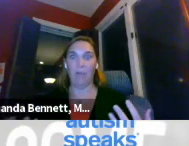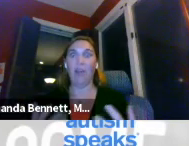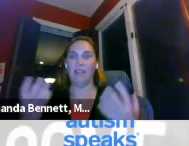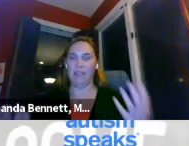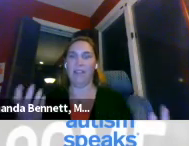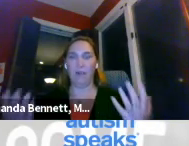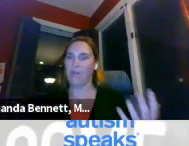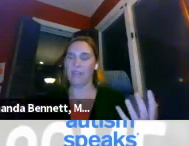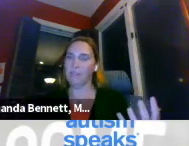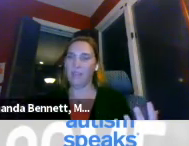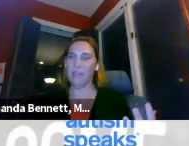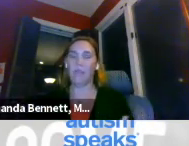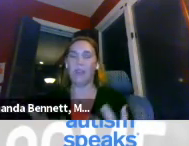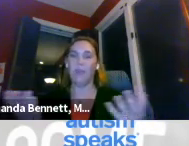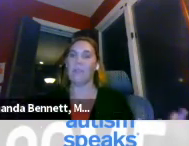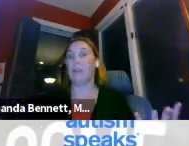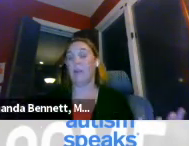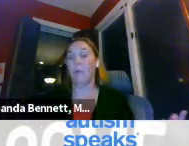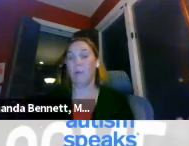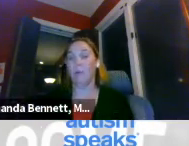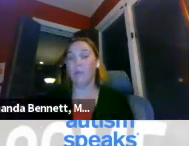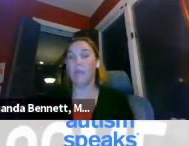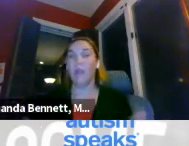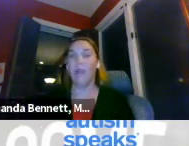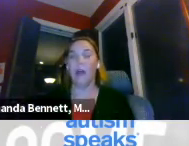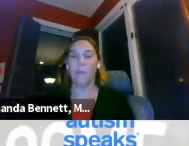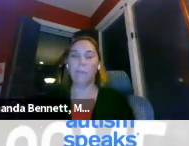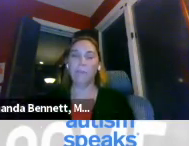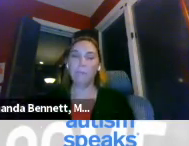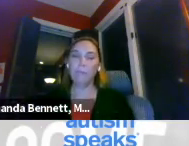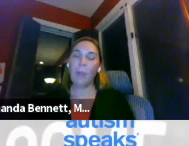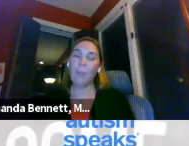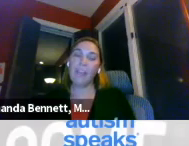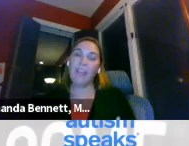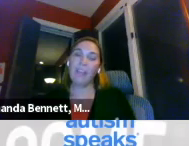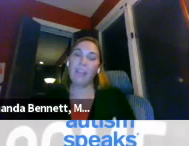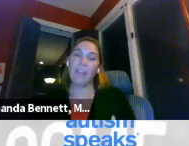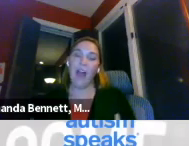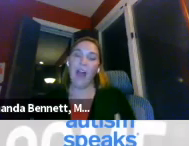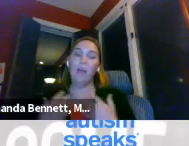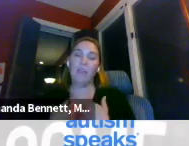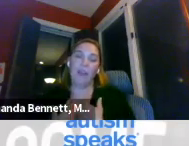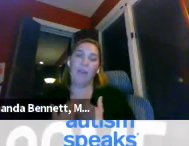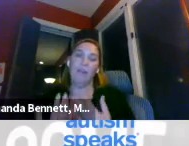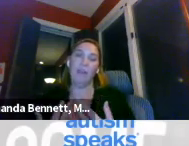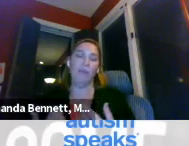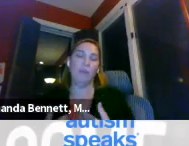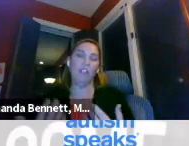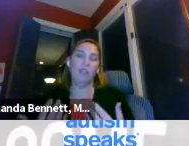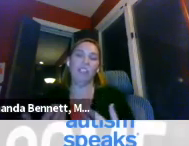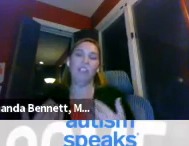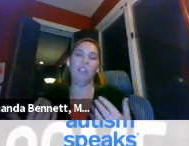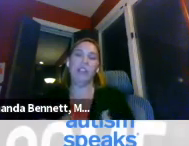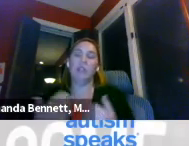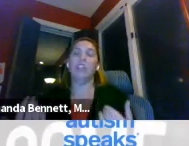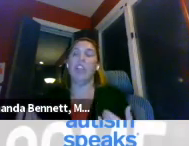say up front, this is how I'm going to do this so that I'm respecting both groups. But I think that I'm of the opinion